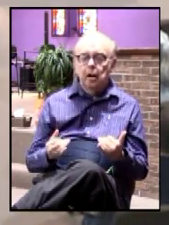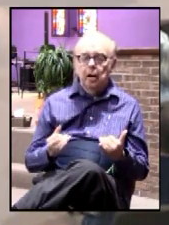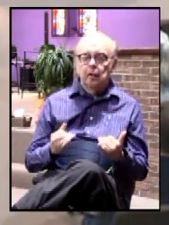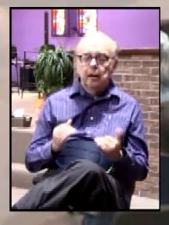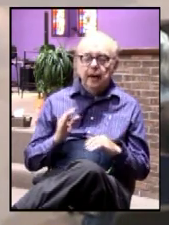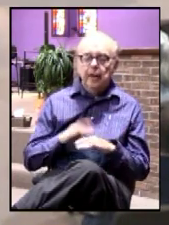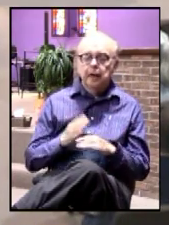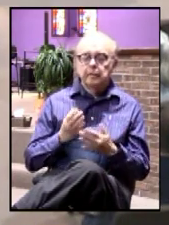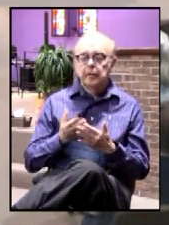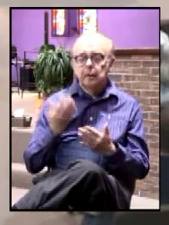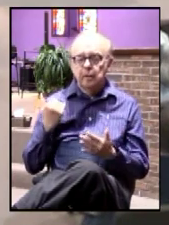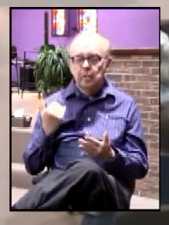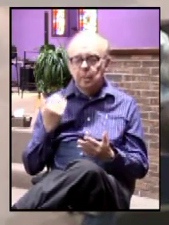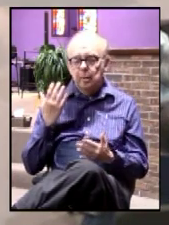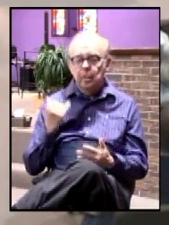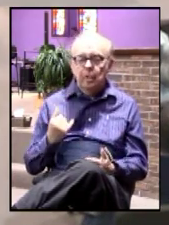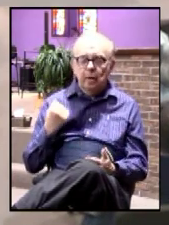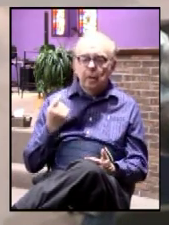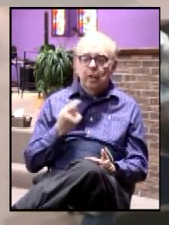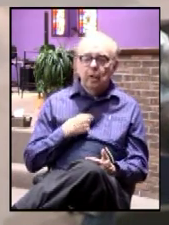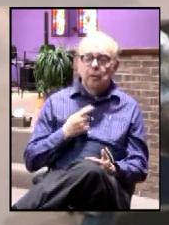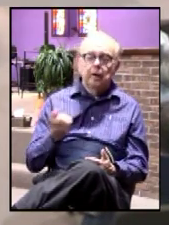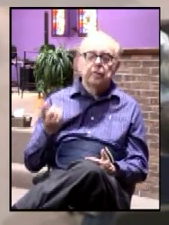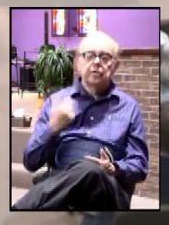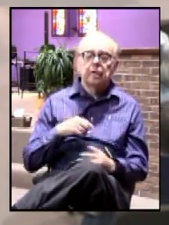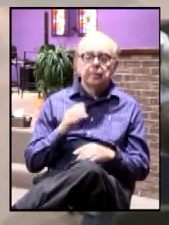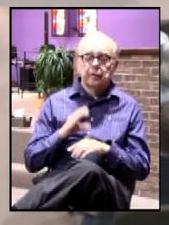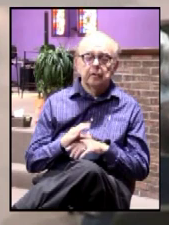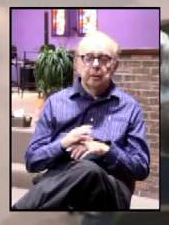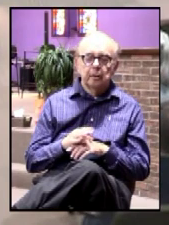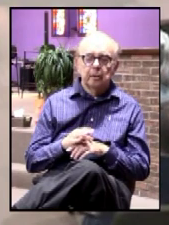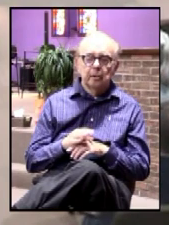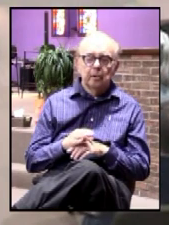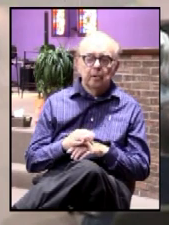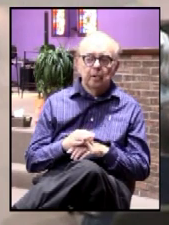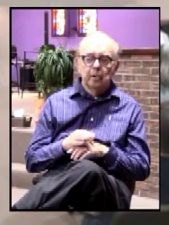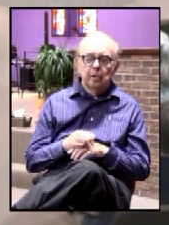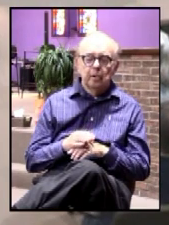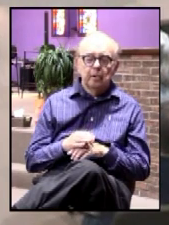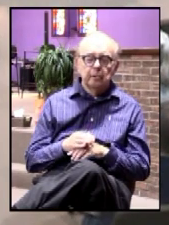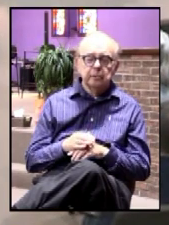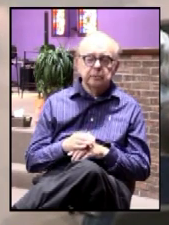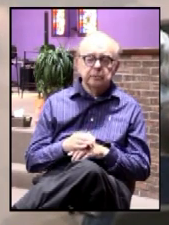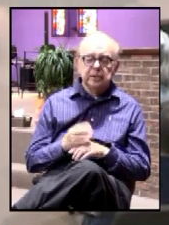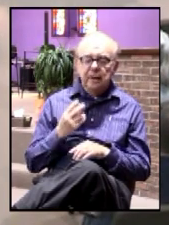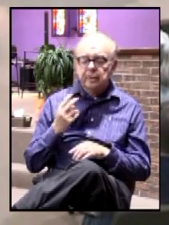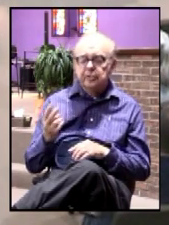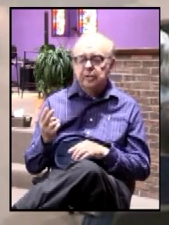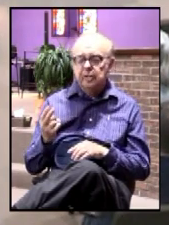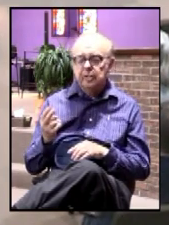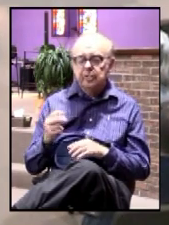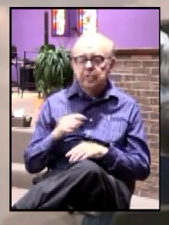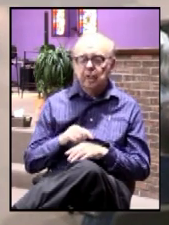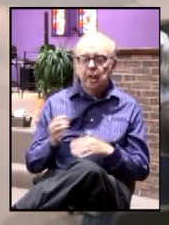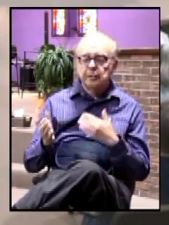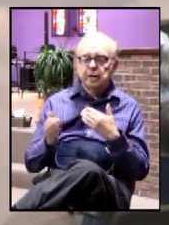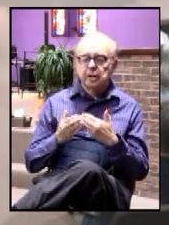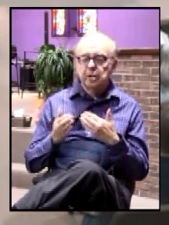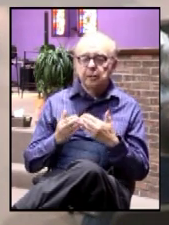now than ever before why we should be coming to church as we see the day approaching?